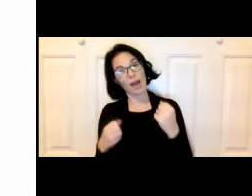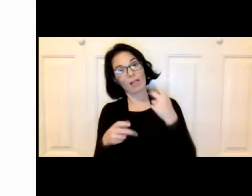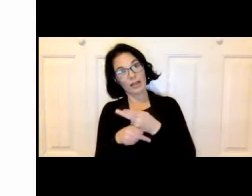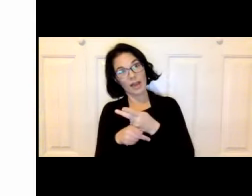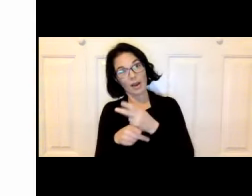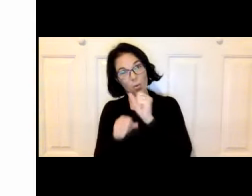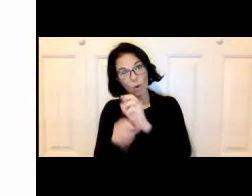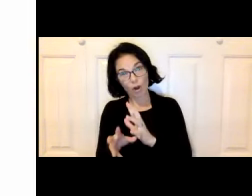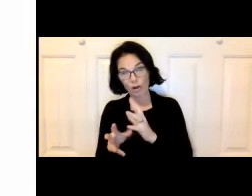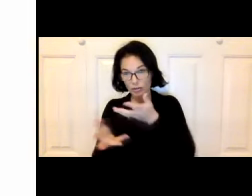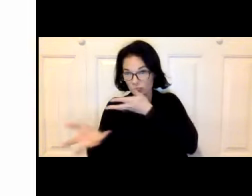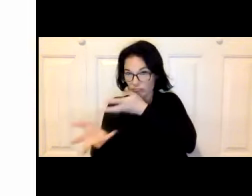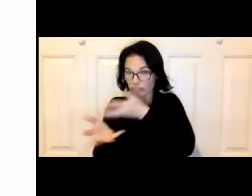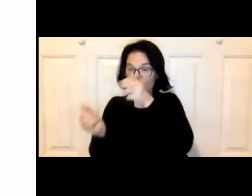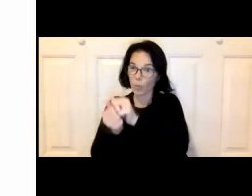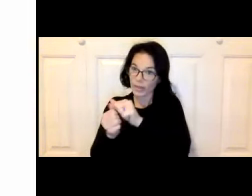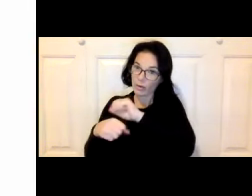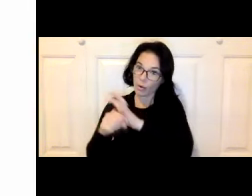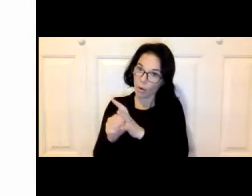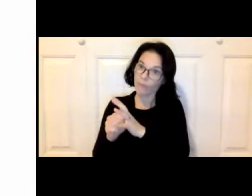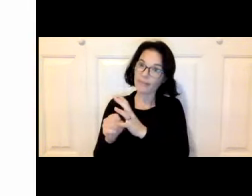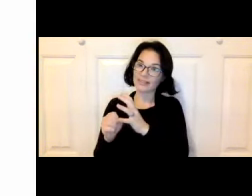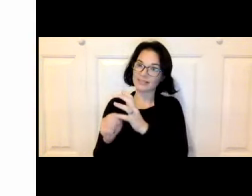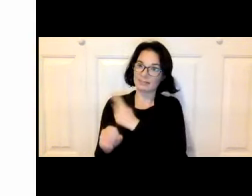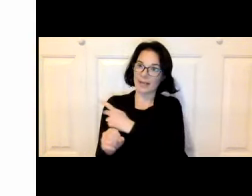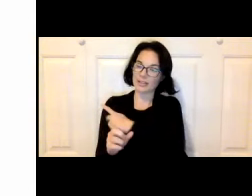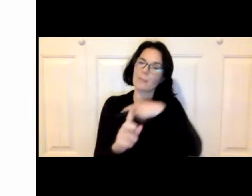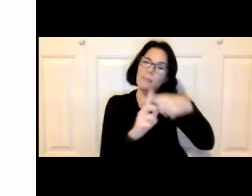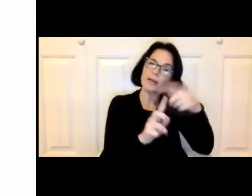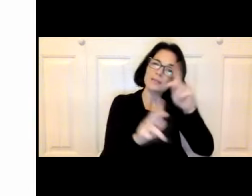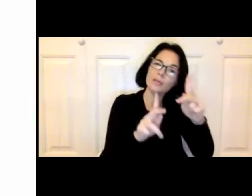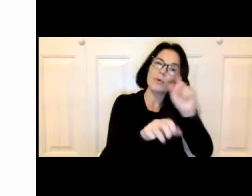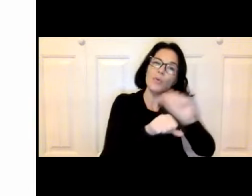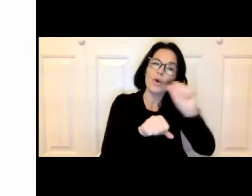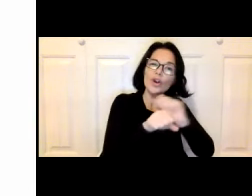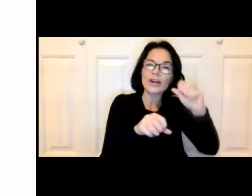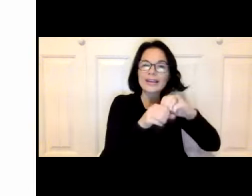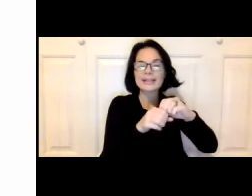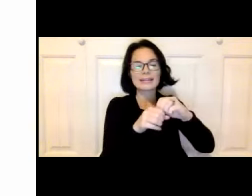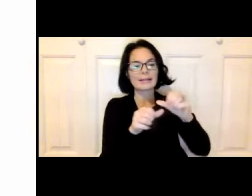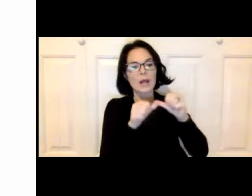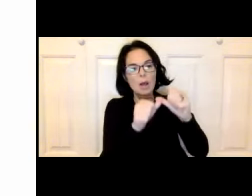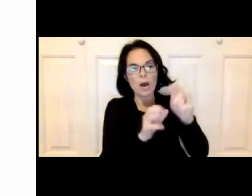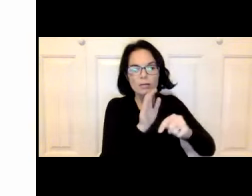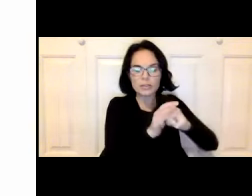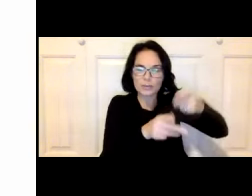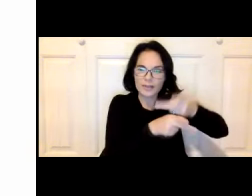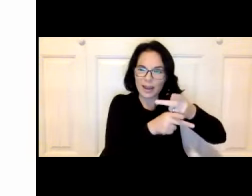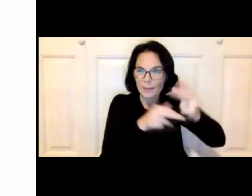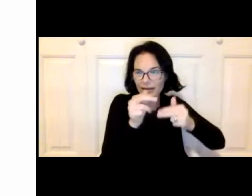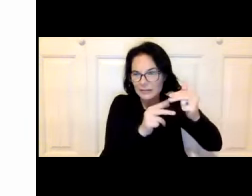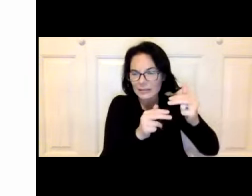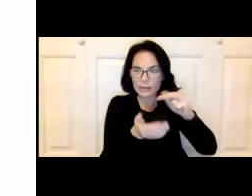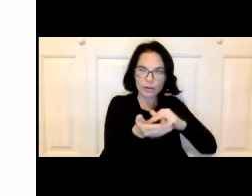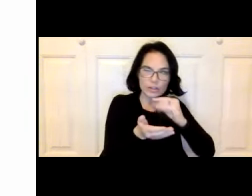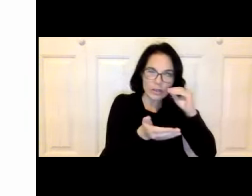in addition to long-term care facility residents. And so the EUA will not